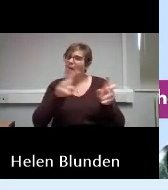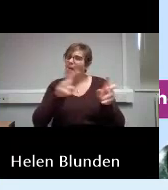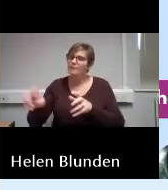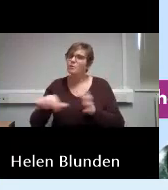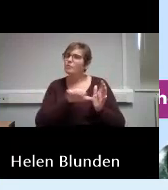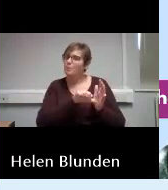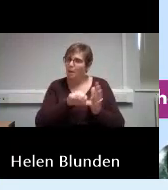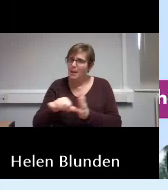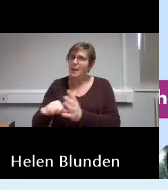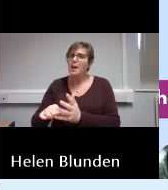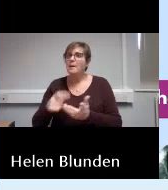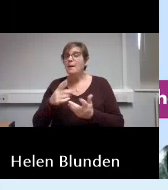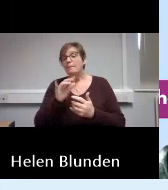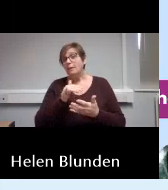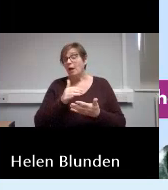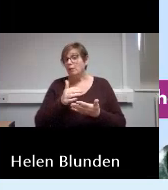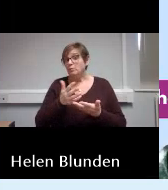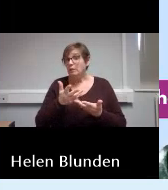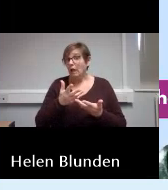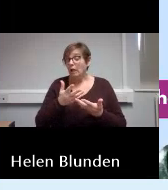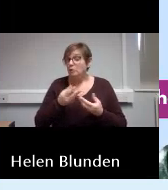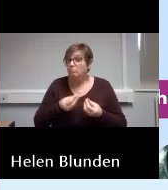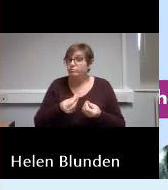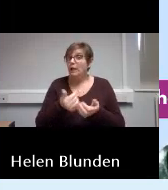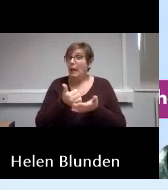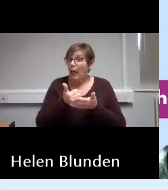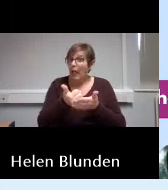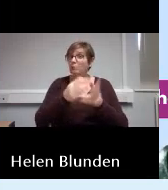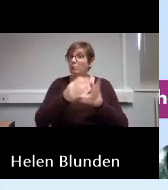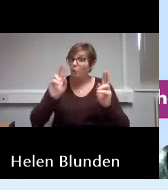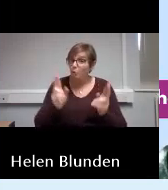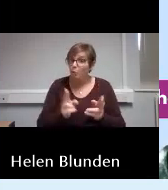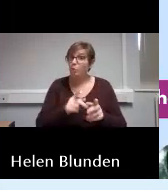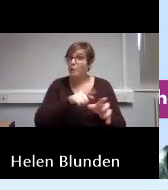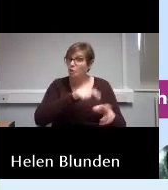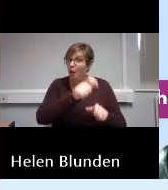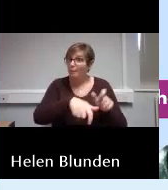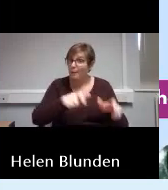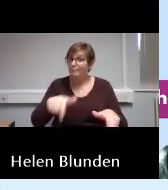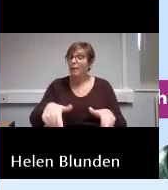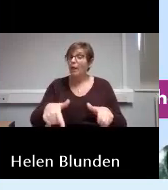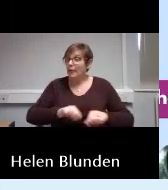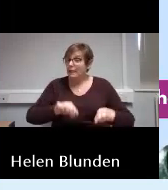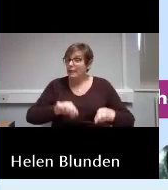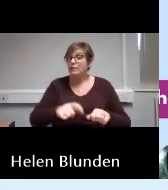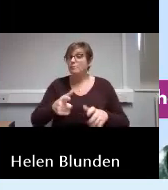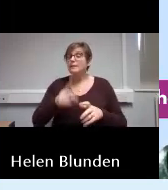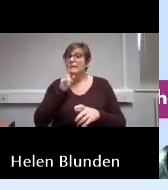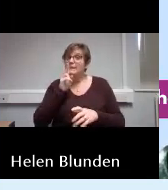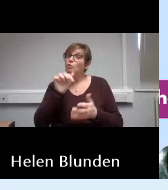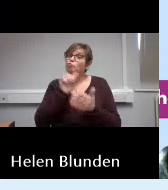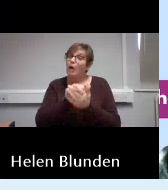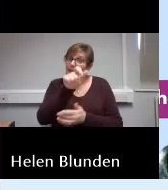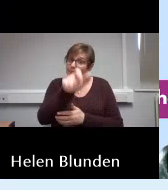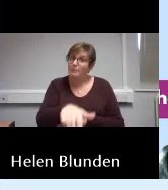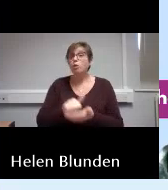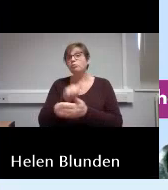is, started to follow through now in terms of, young people seeing the right people at the right time, really.